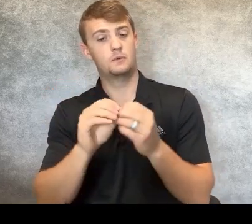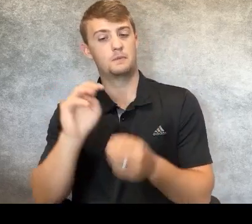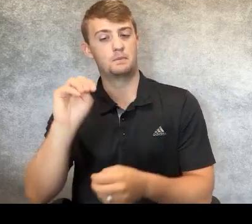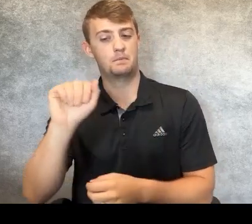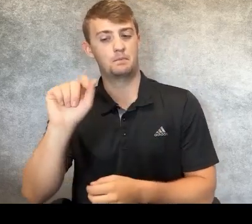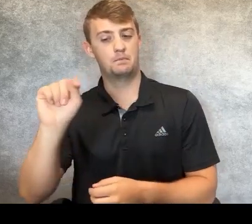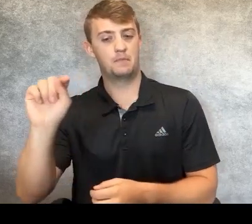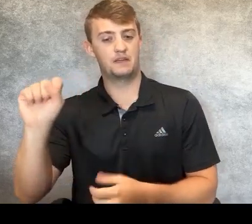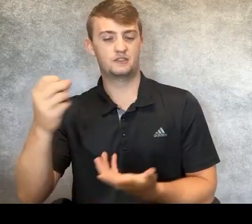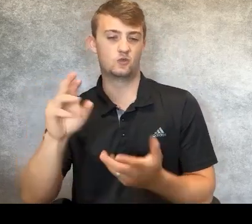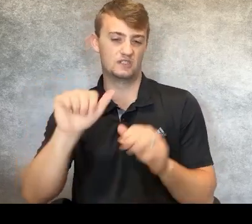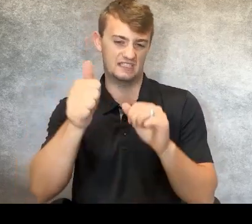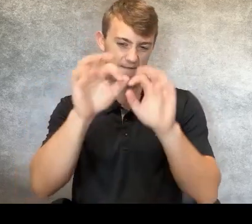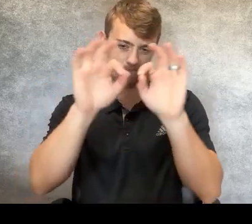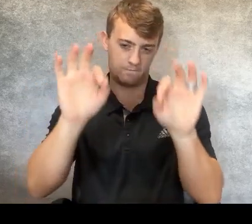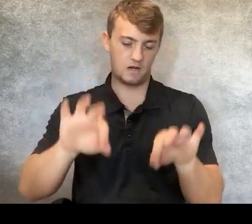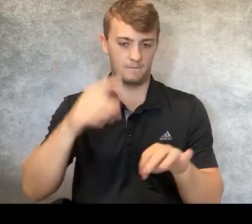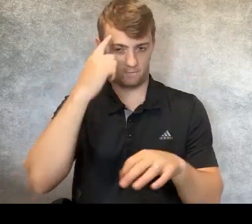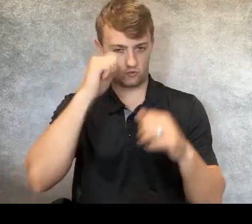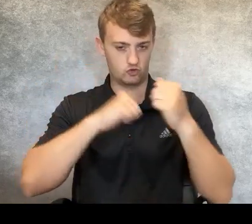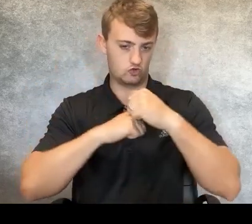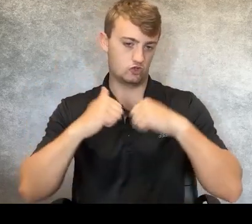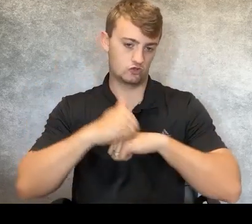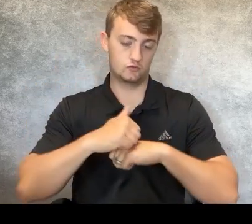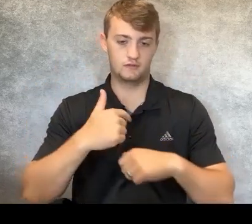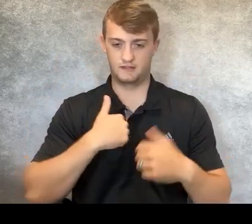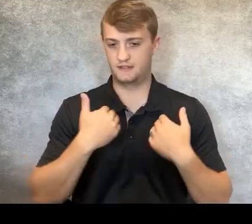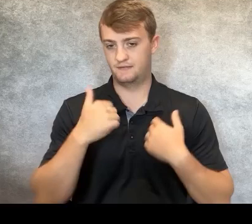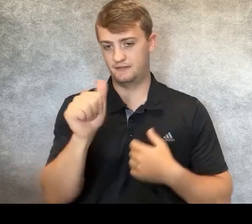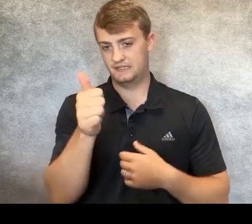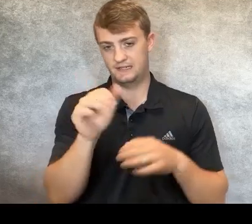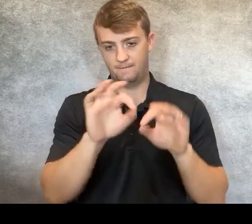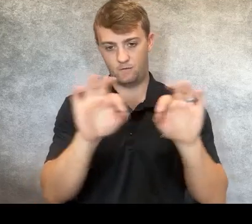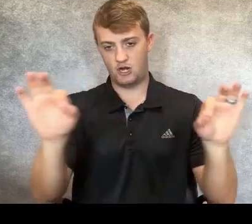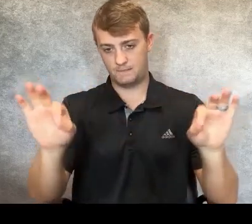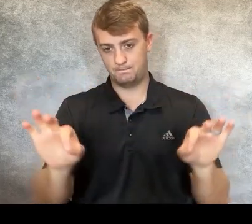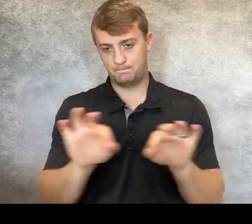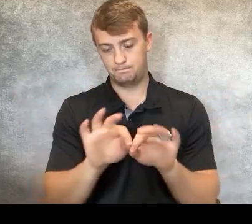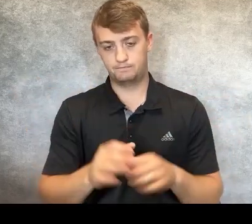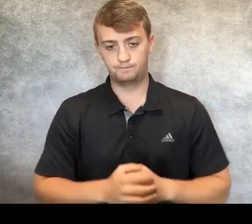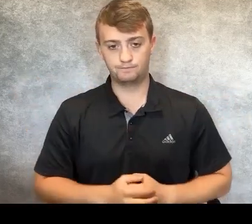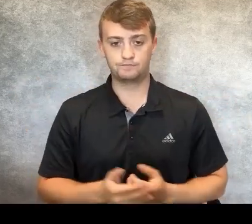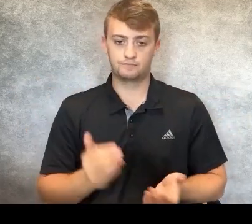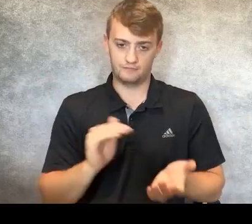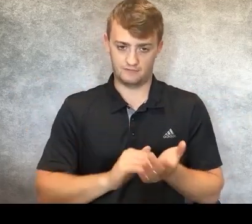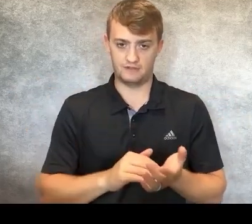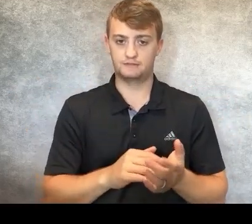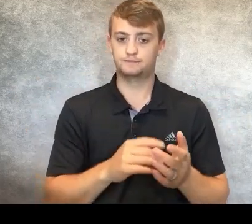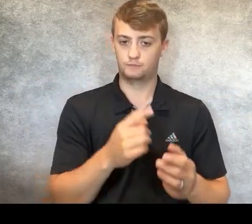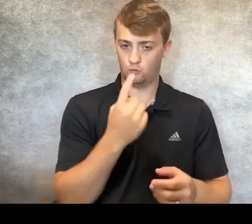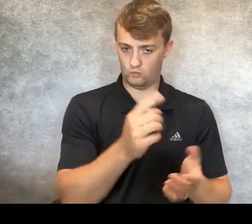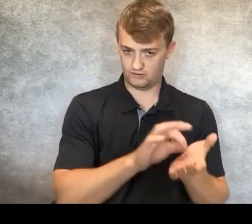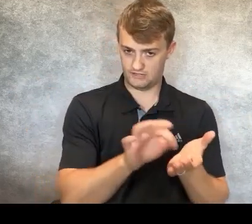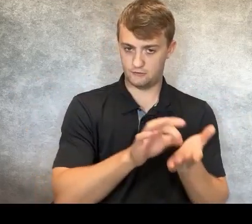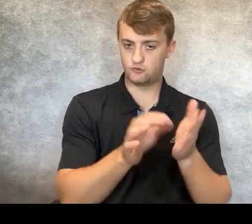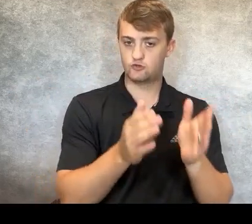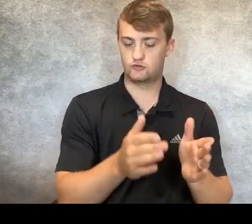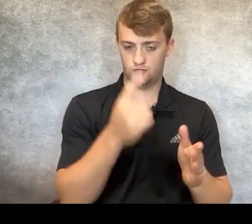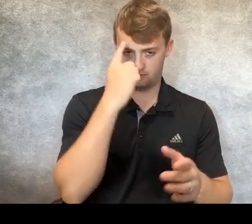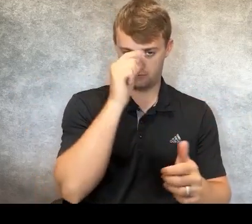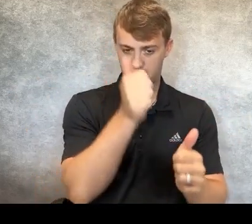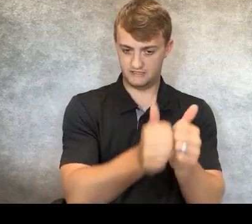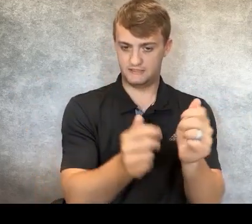mats or tin frames for structures. So here I have the tin frame as well. Again, 1